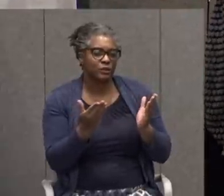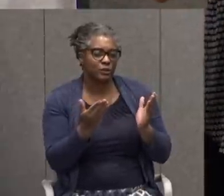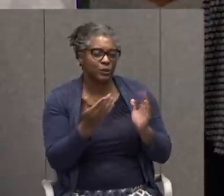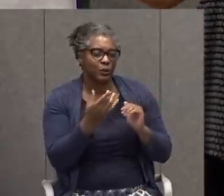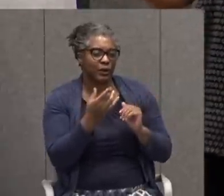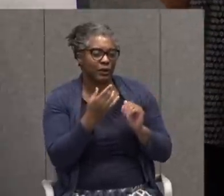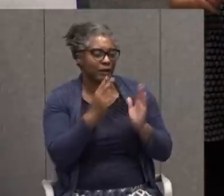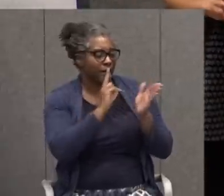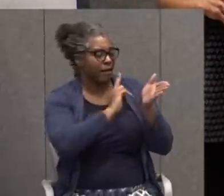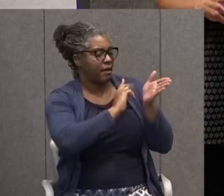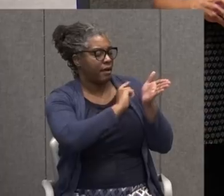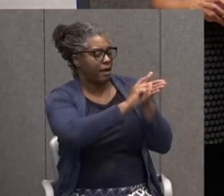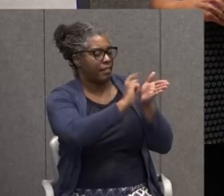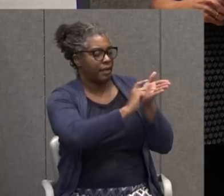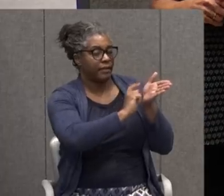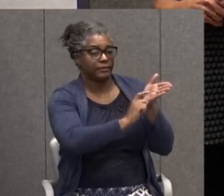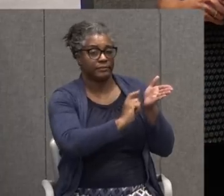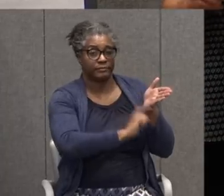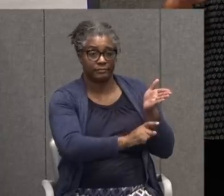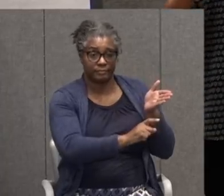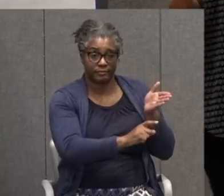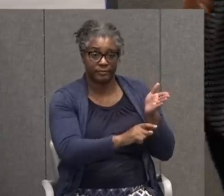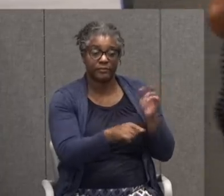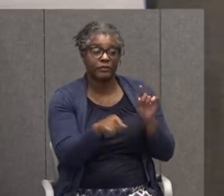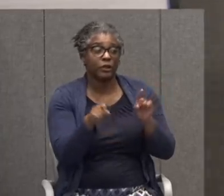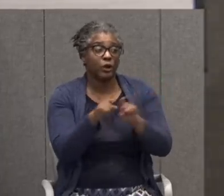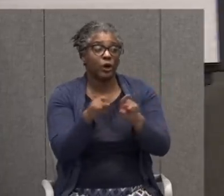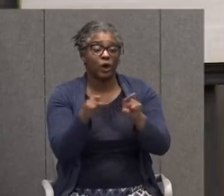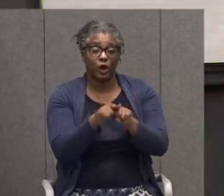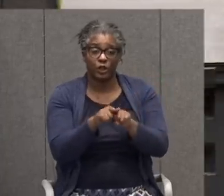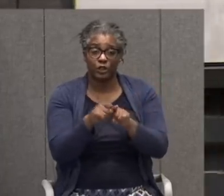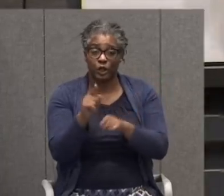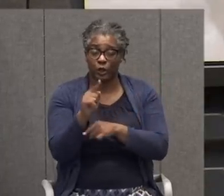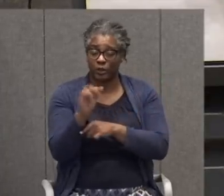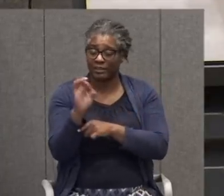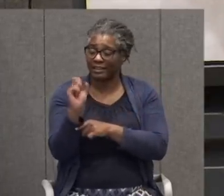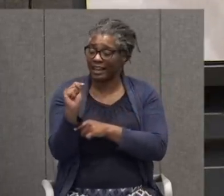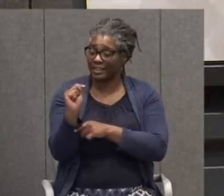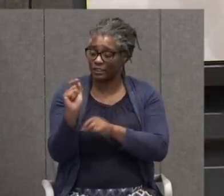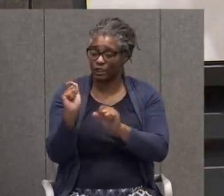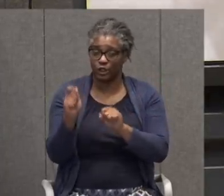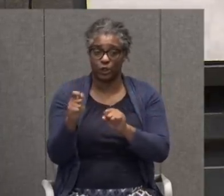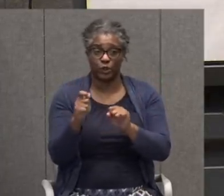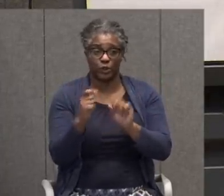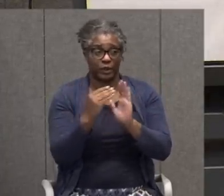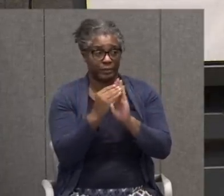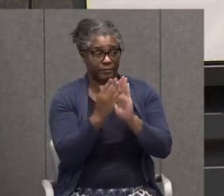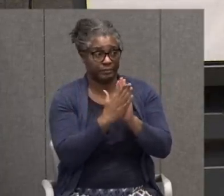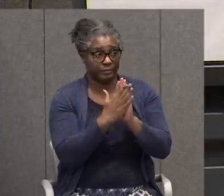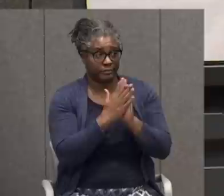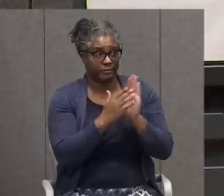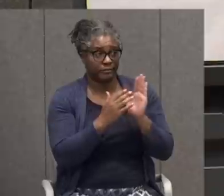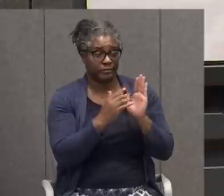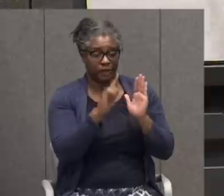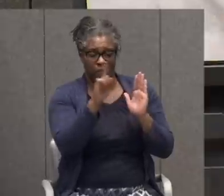And we can use marking the text. Can you make it very simple? Maybe you have a question mark for an I